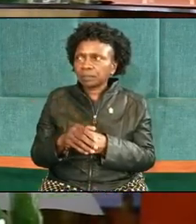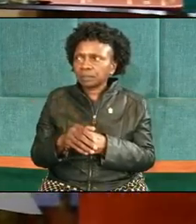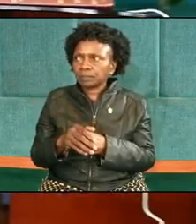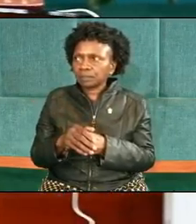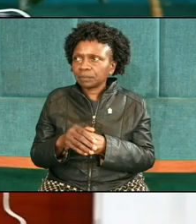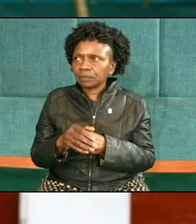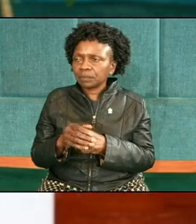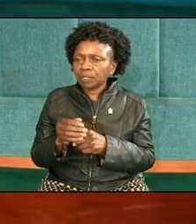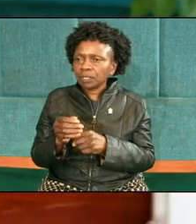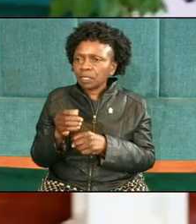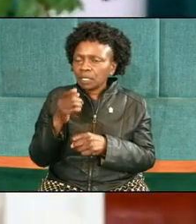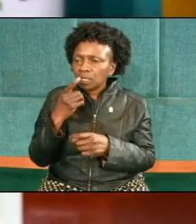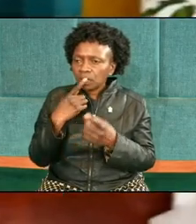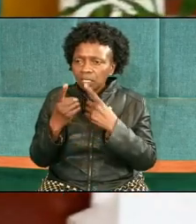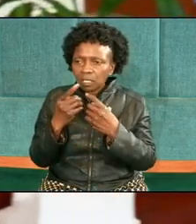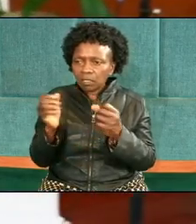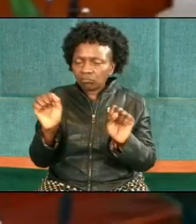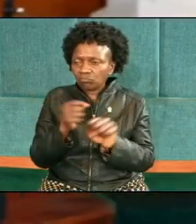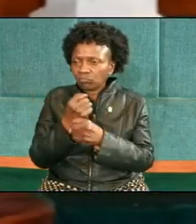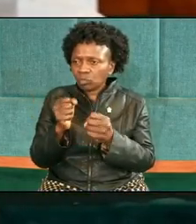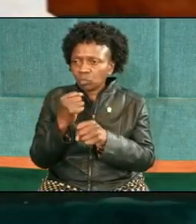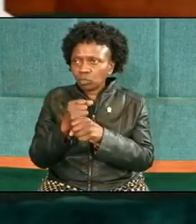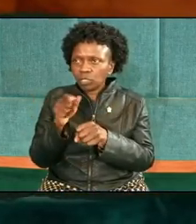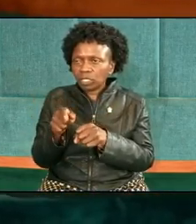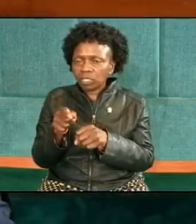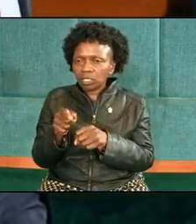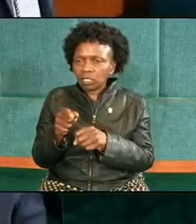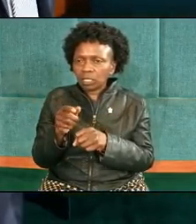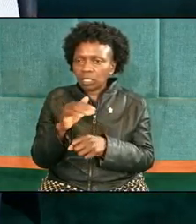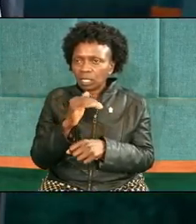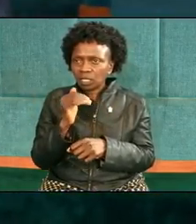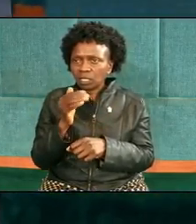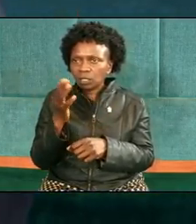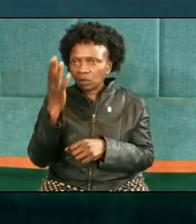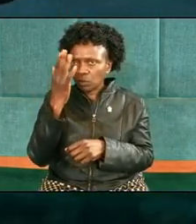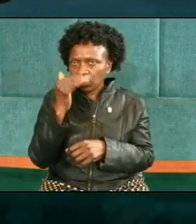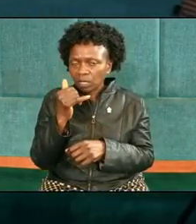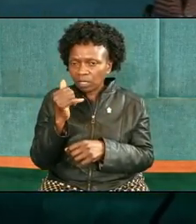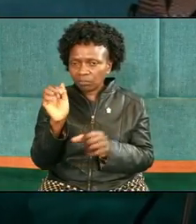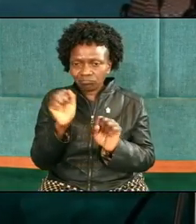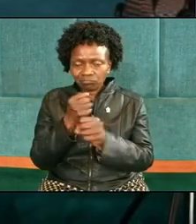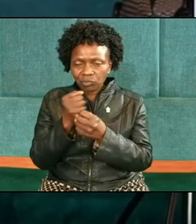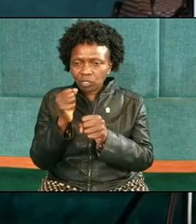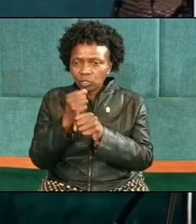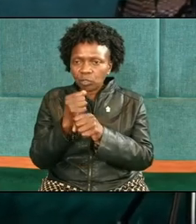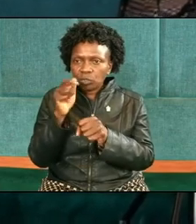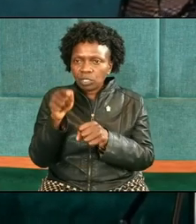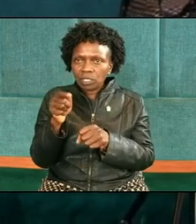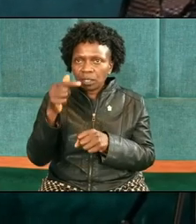She says, I couldn't do it. And I said, why? She says, I couldn't do it because